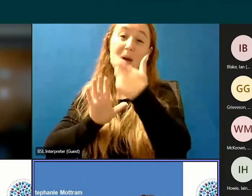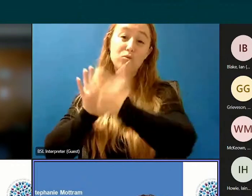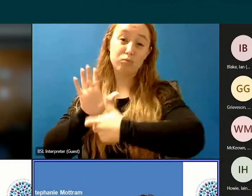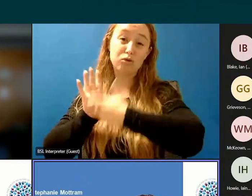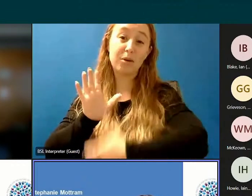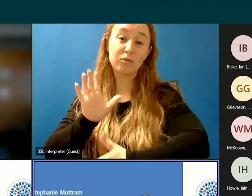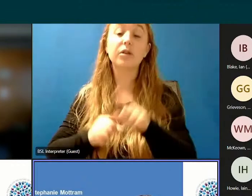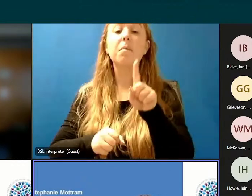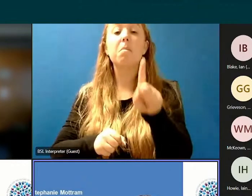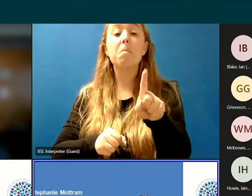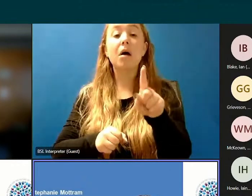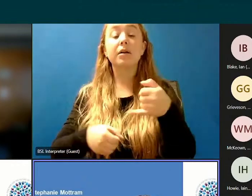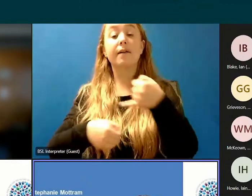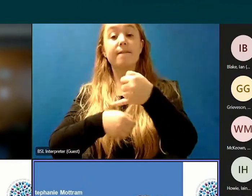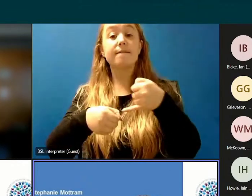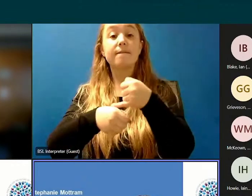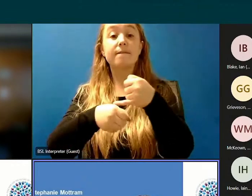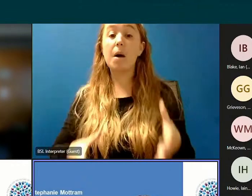pharmacy team